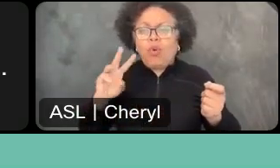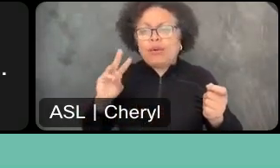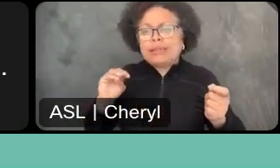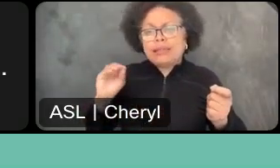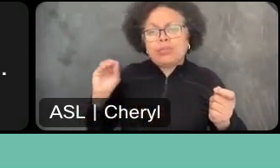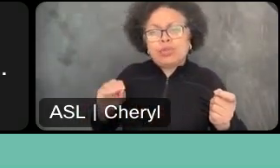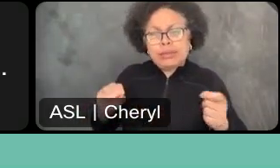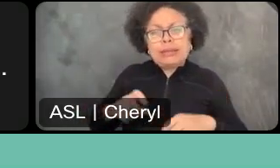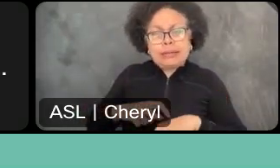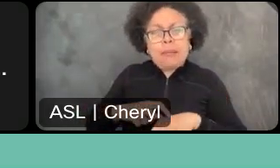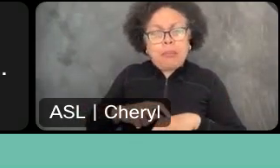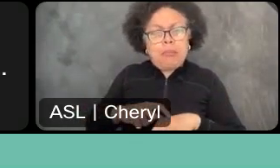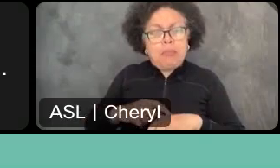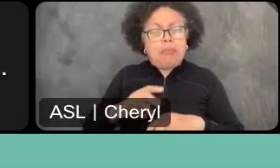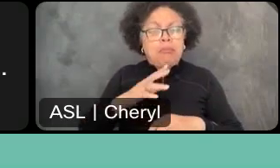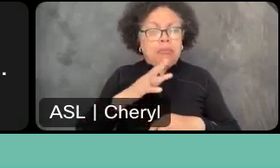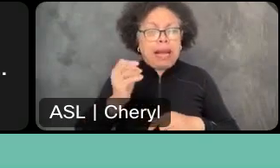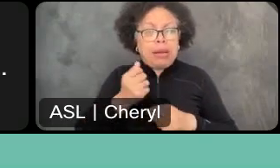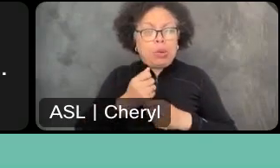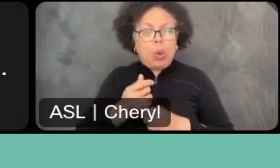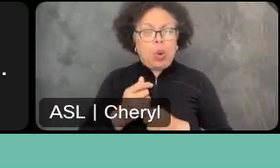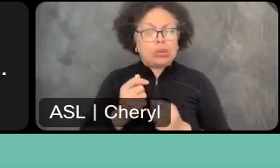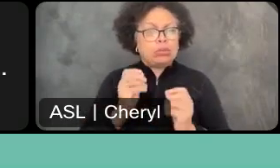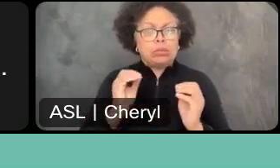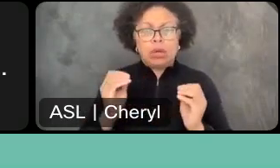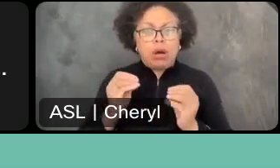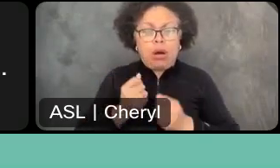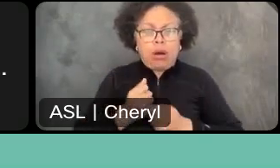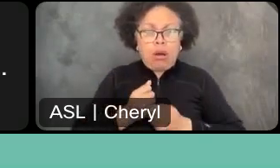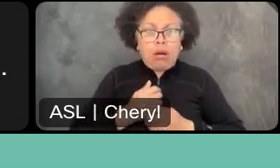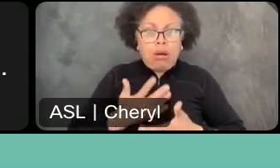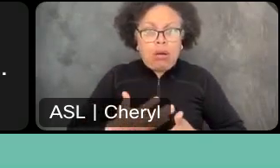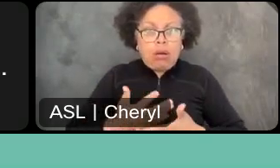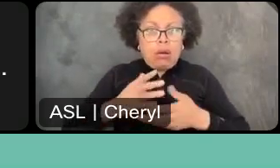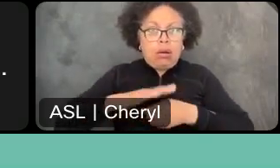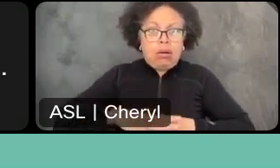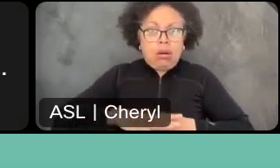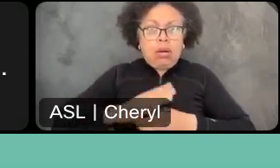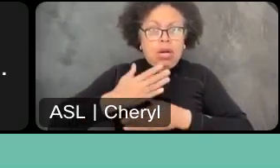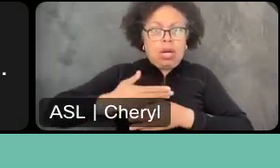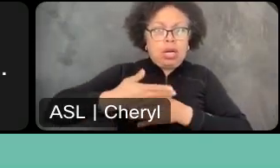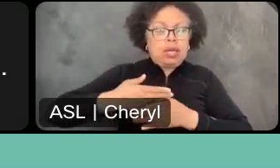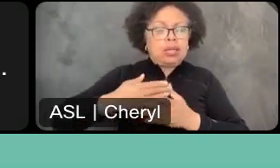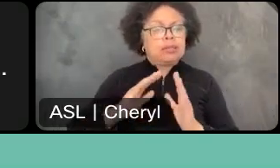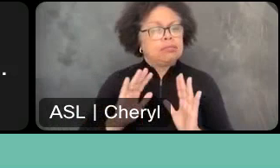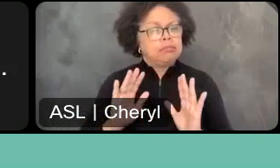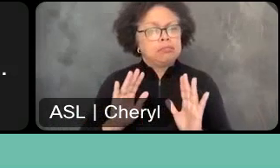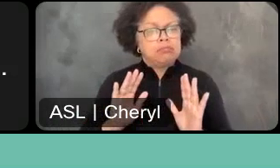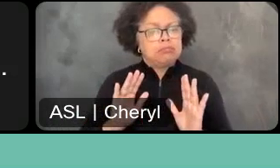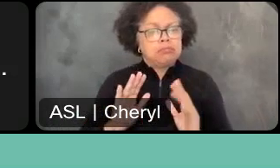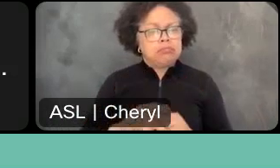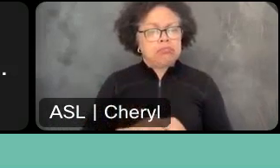time, and they cause little to no distress and do not disrupt daily life.